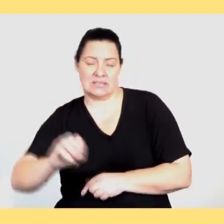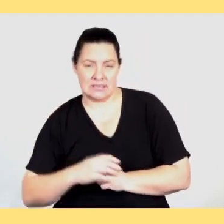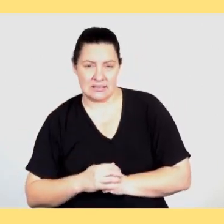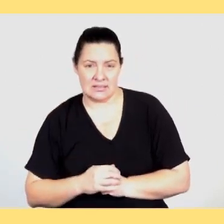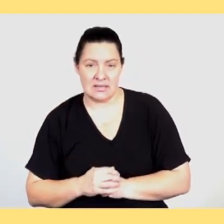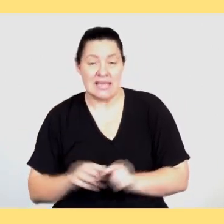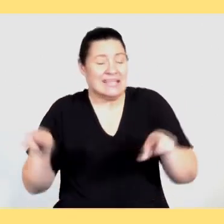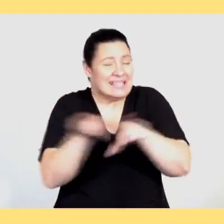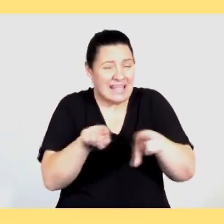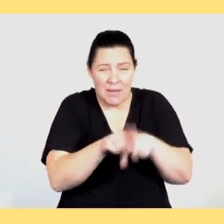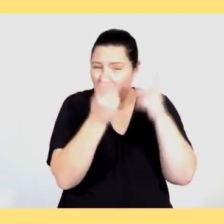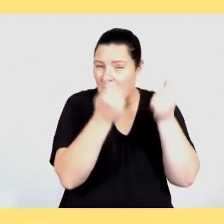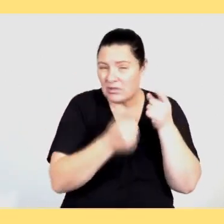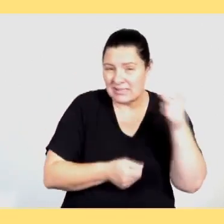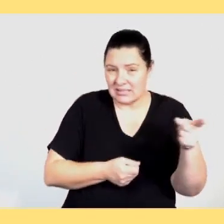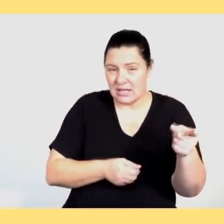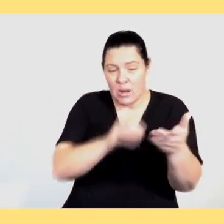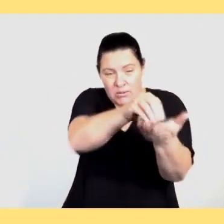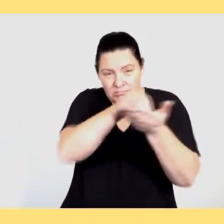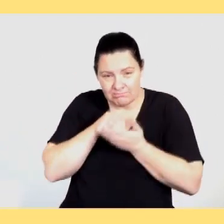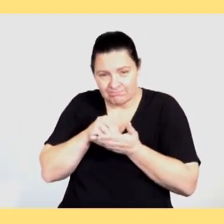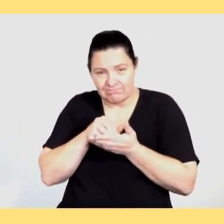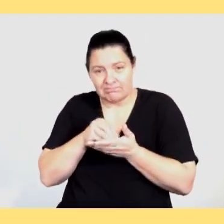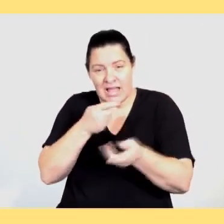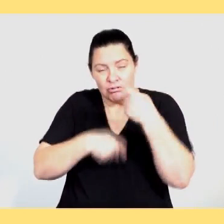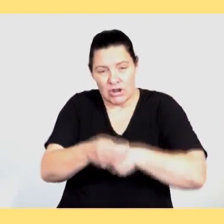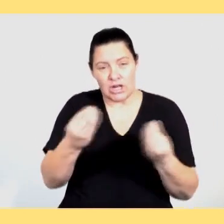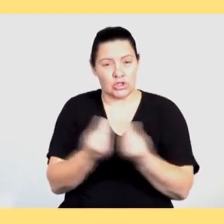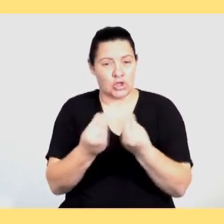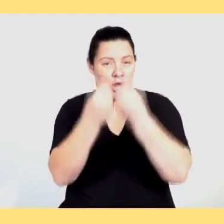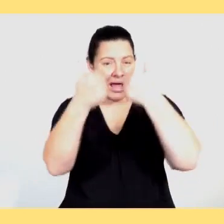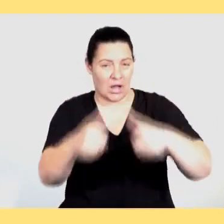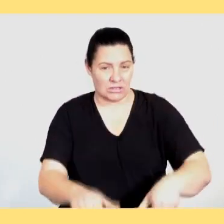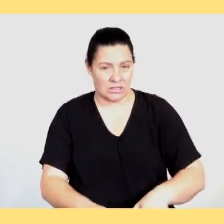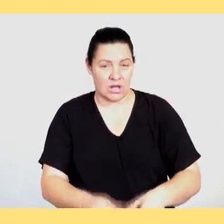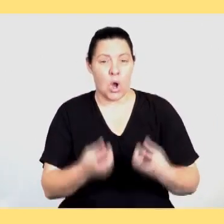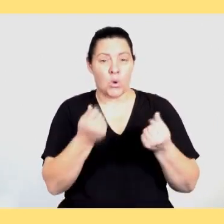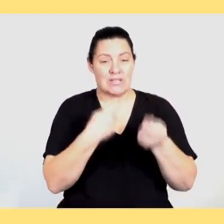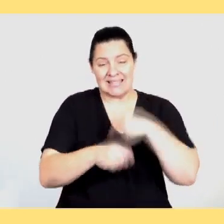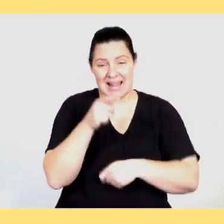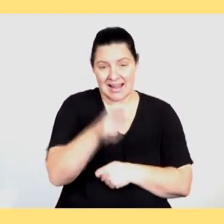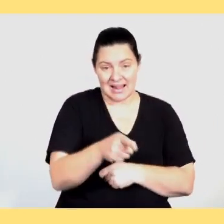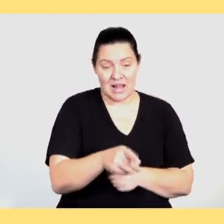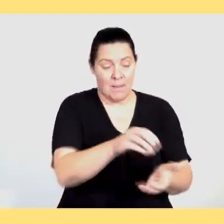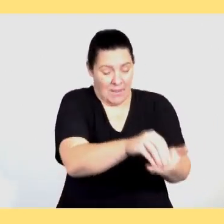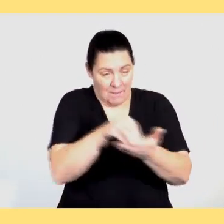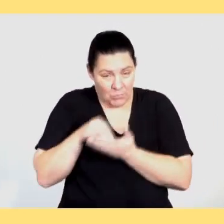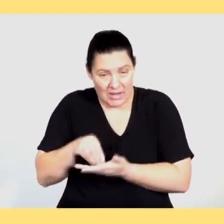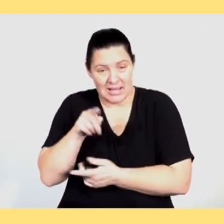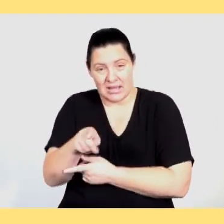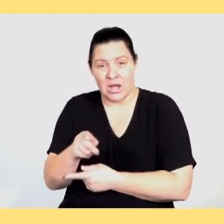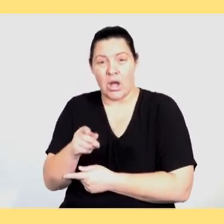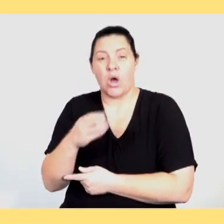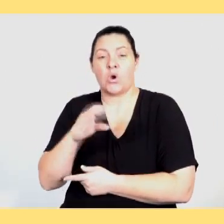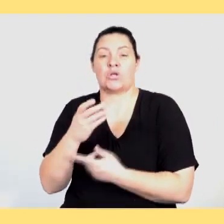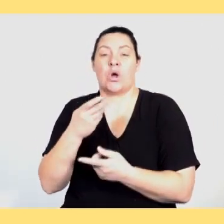68,920. And the same amount that I brought into the trading stock account as cost of sales here is what I bring